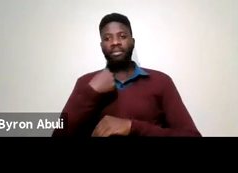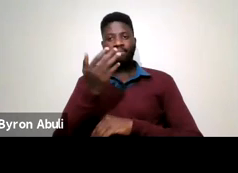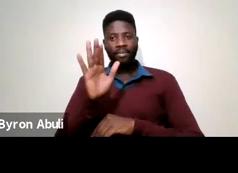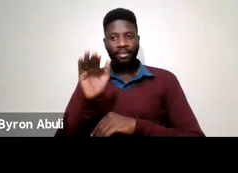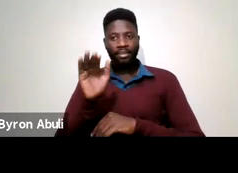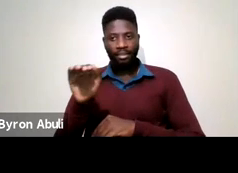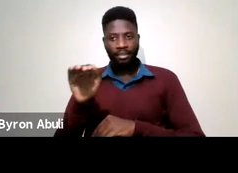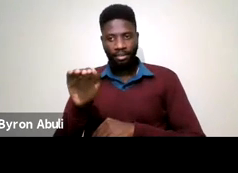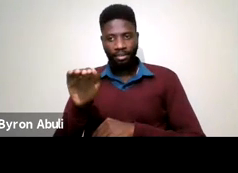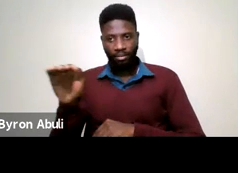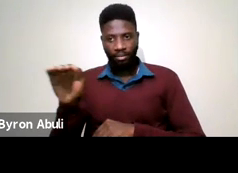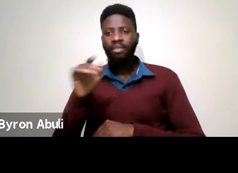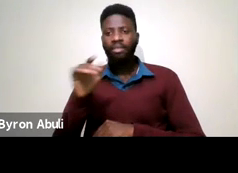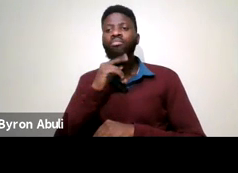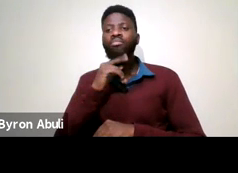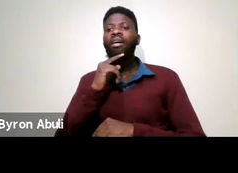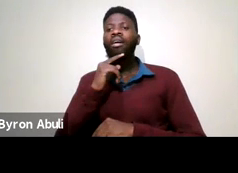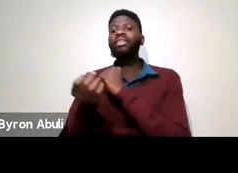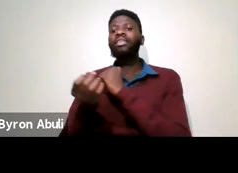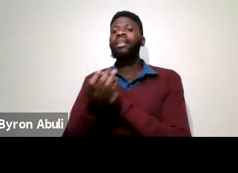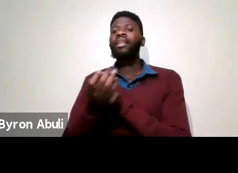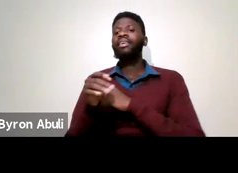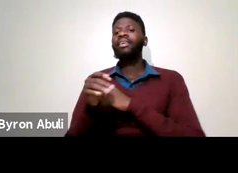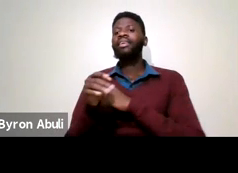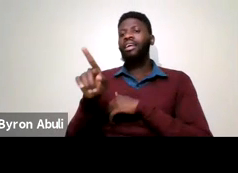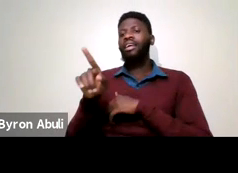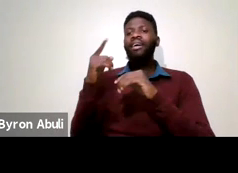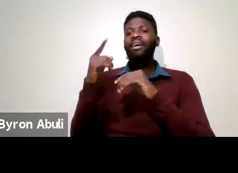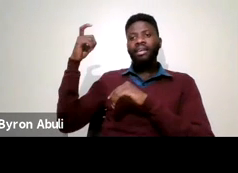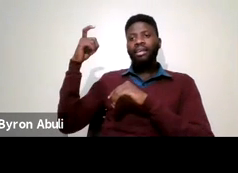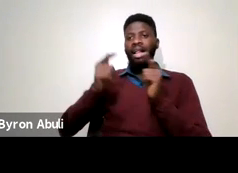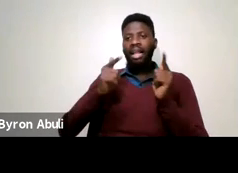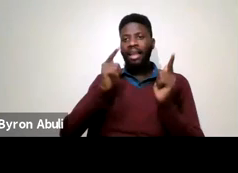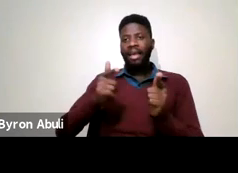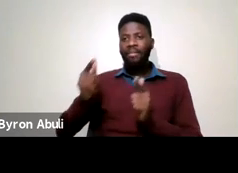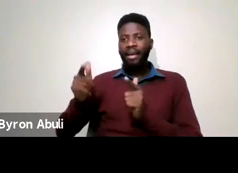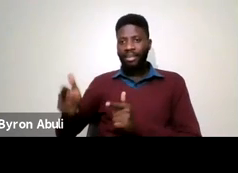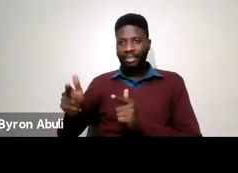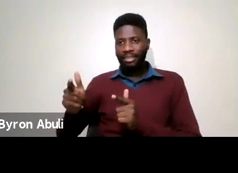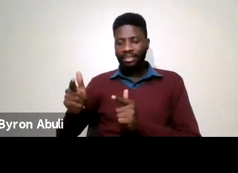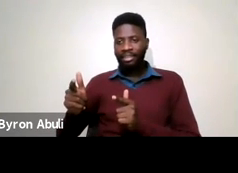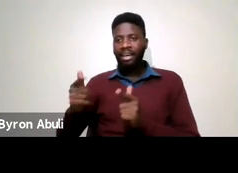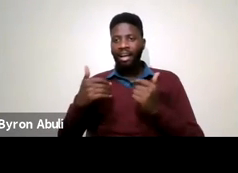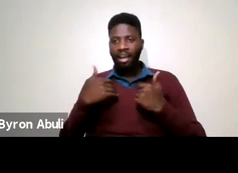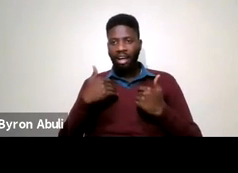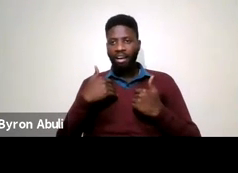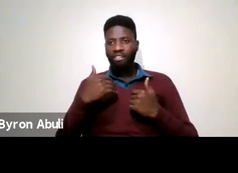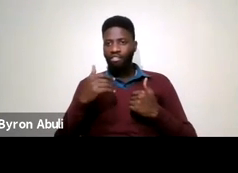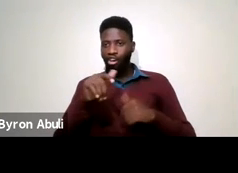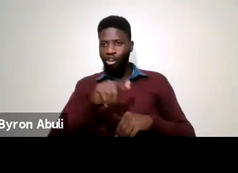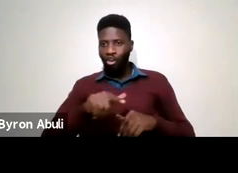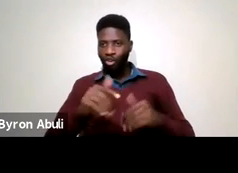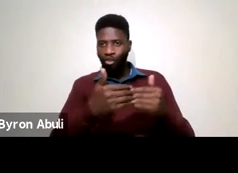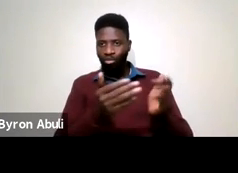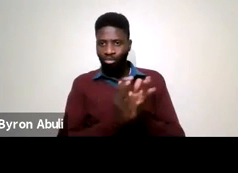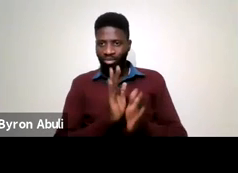the gentleman who told us how he has a dream of doing a multipurpose library at the local community.